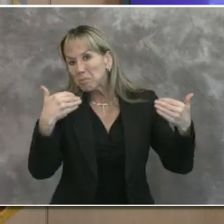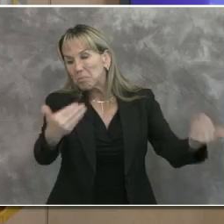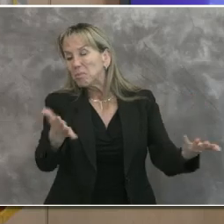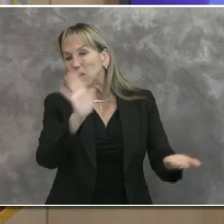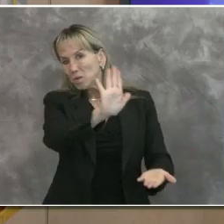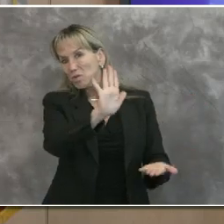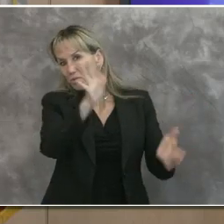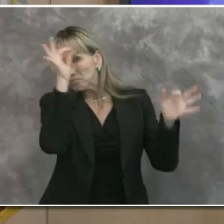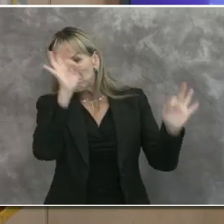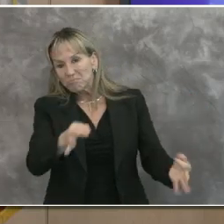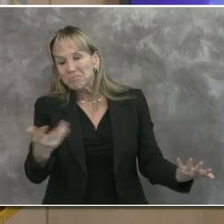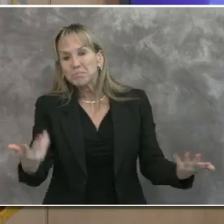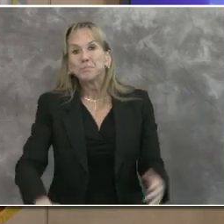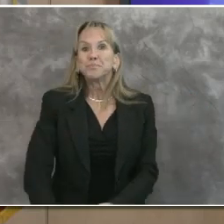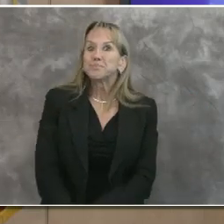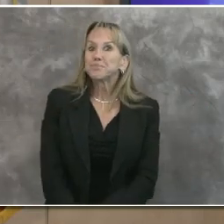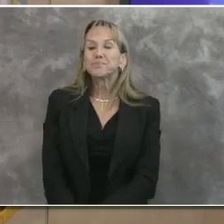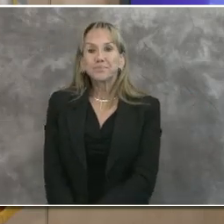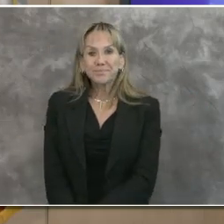your pleasure.